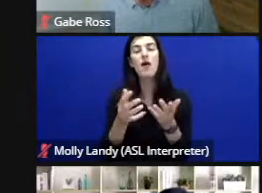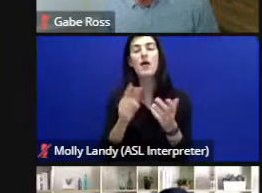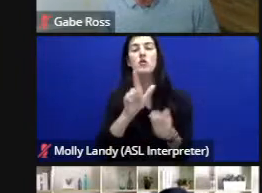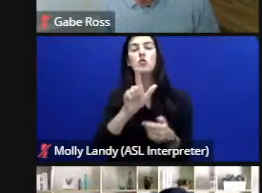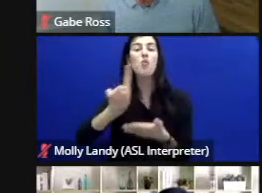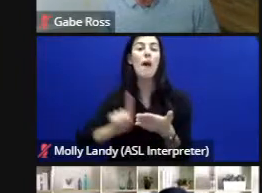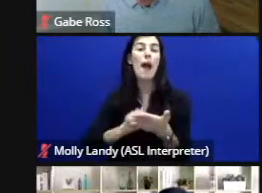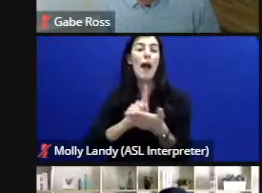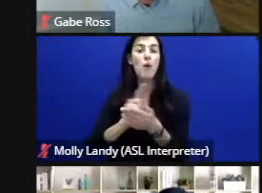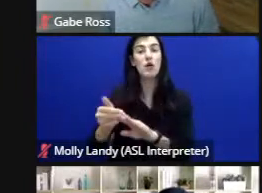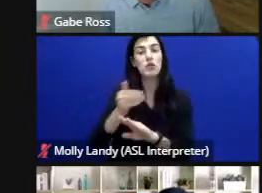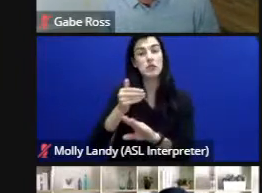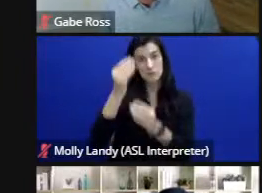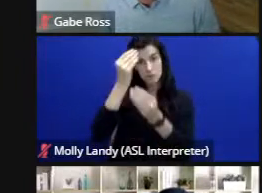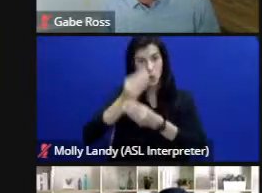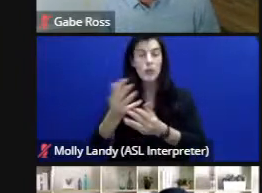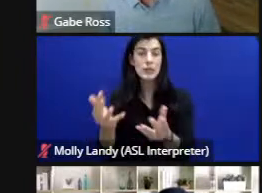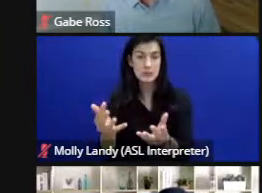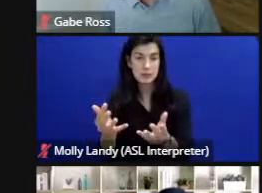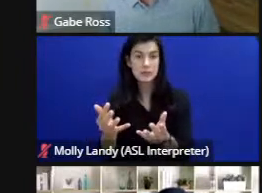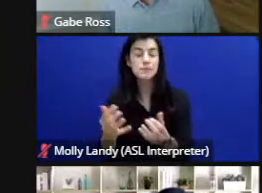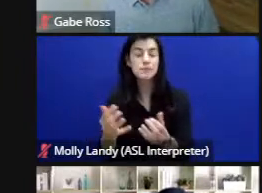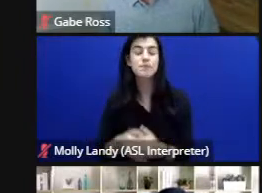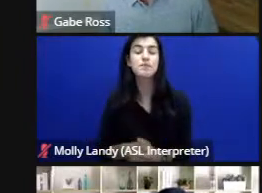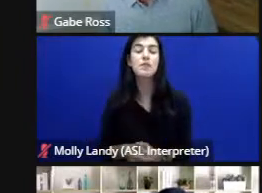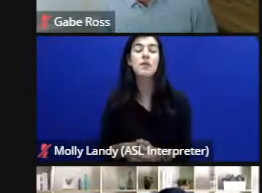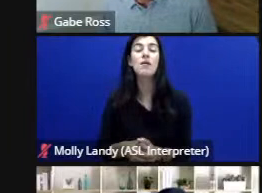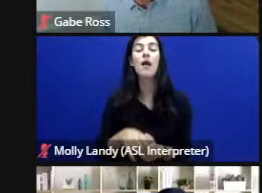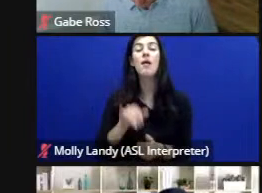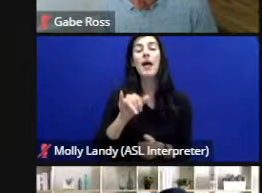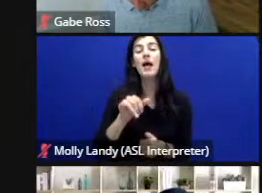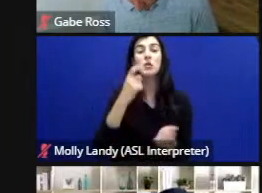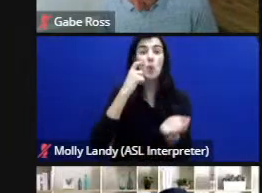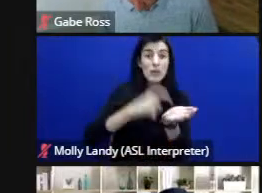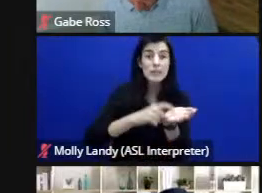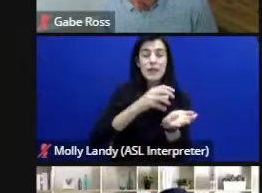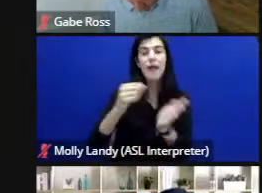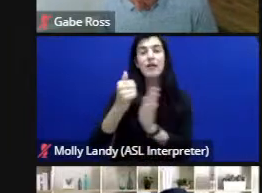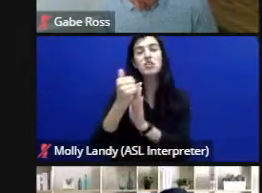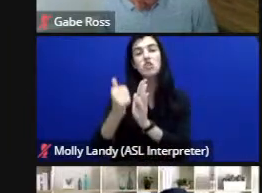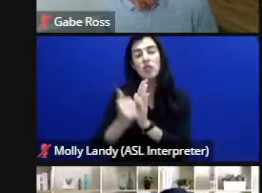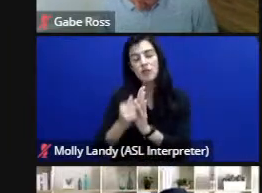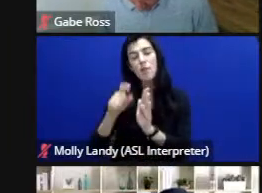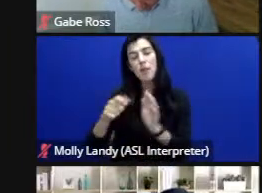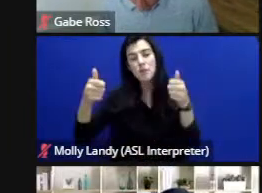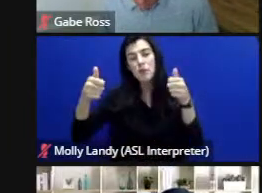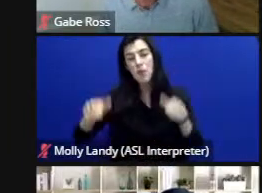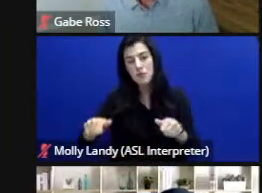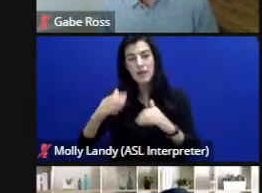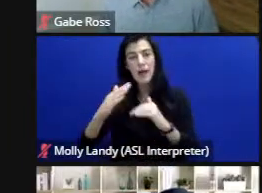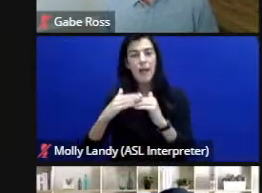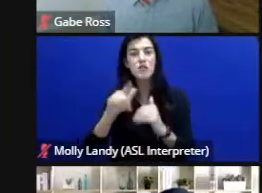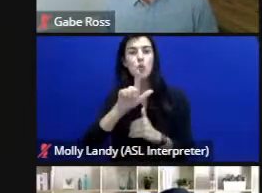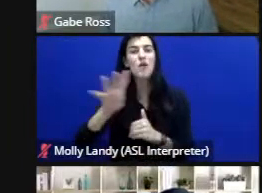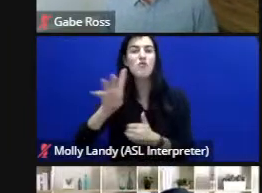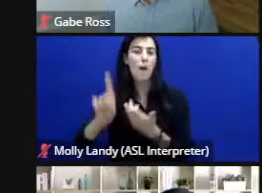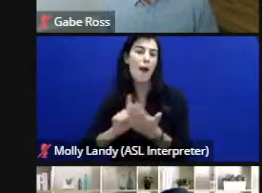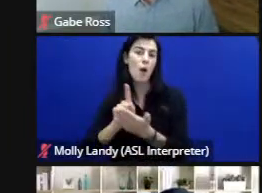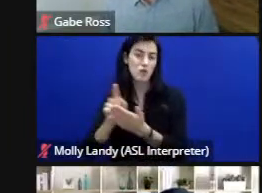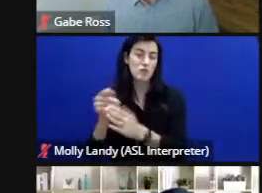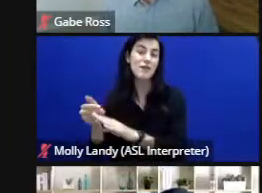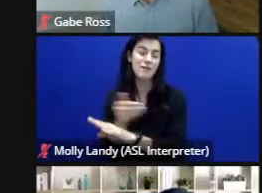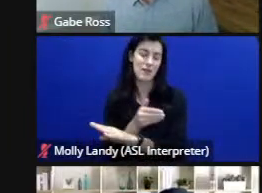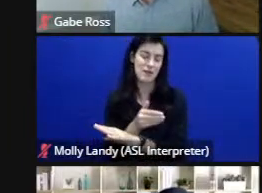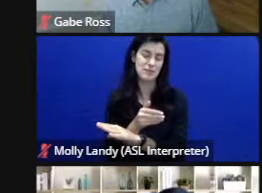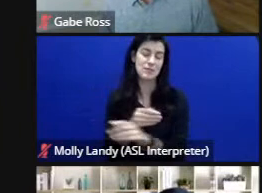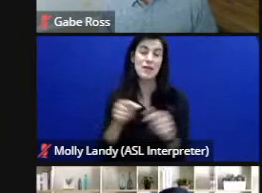So similar idea, the notice and agenda has to be posted at least 24 hours in advance. This is a special